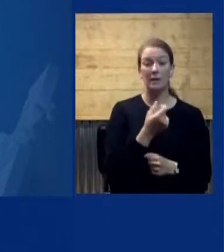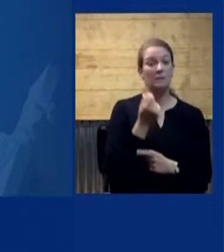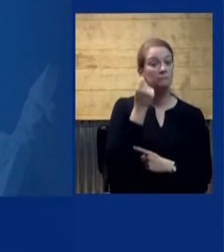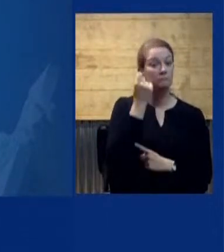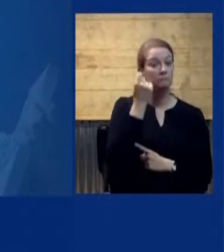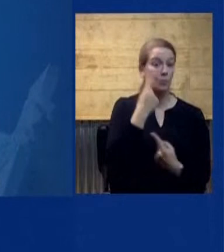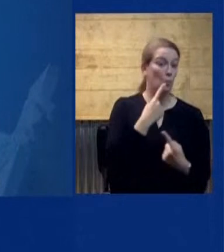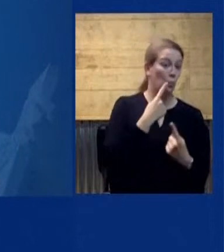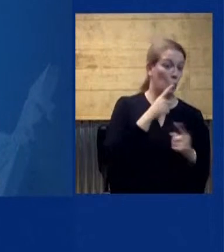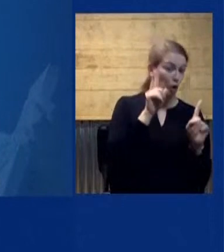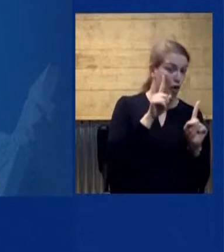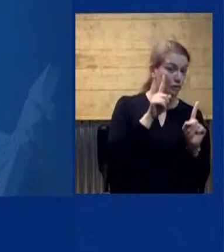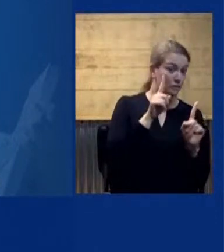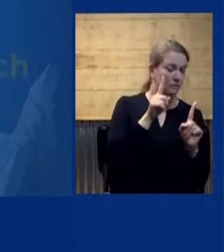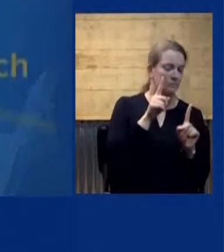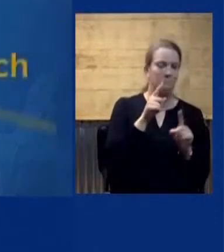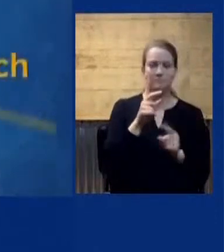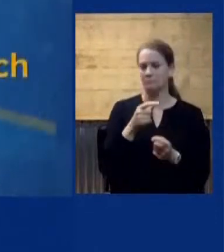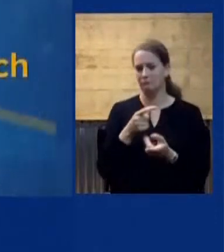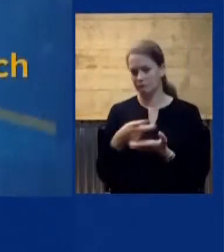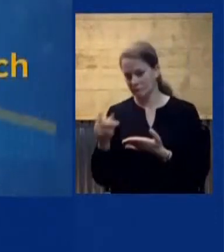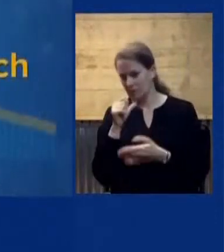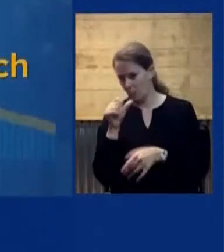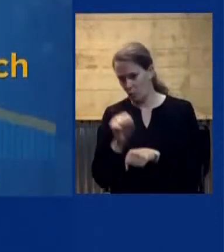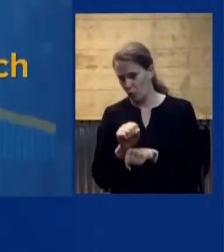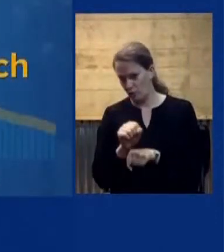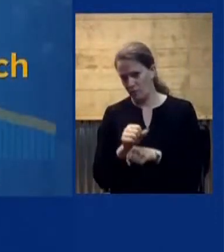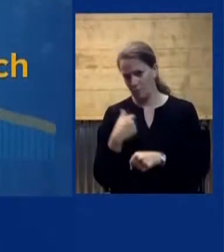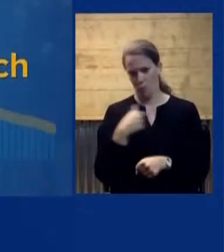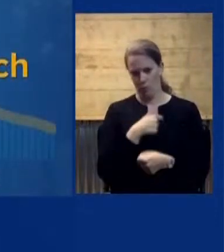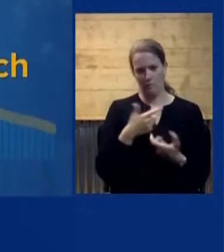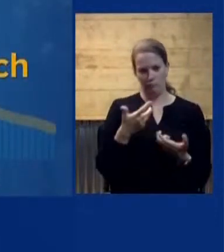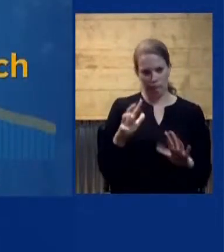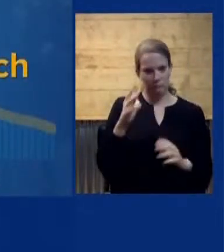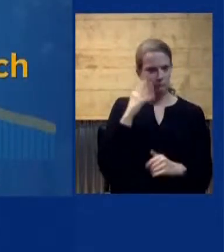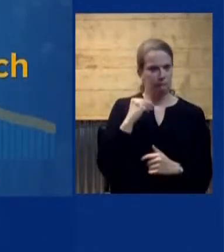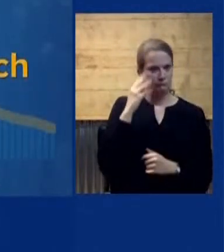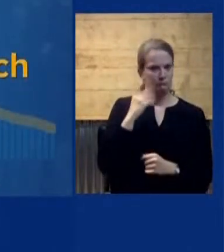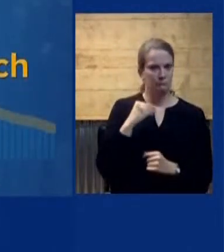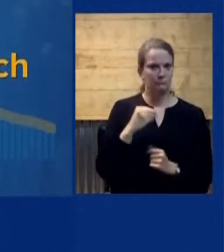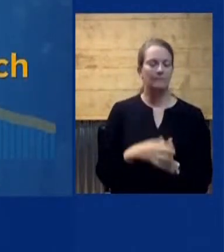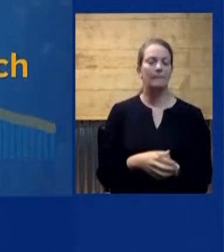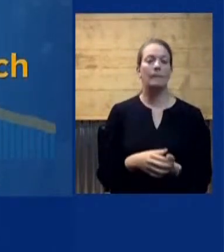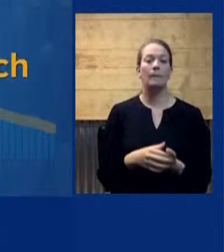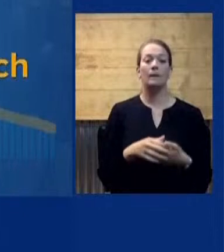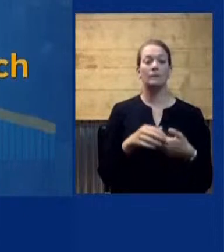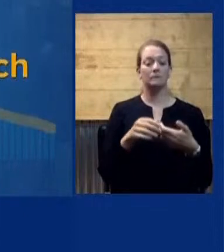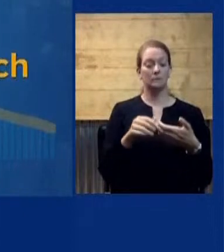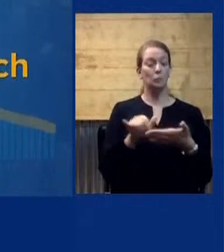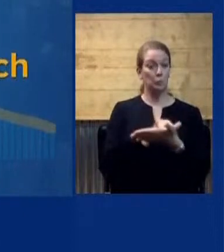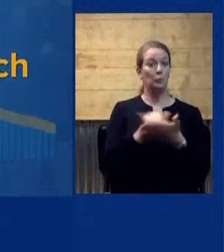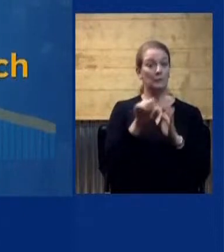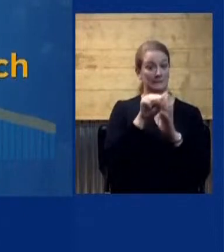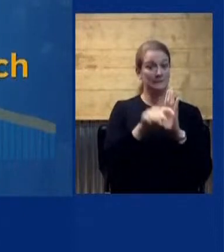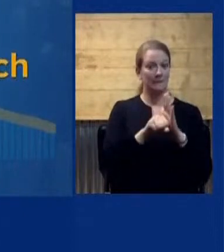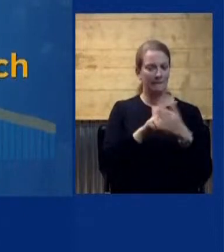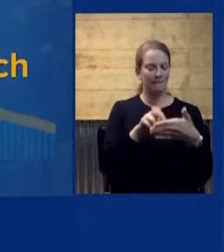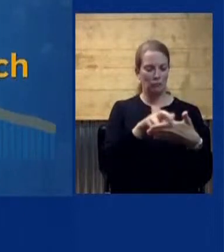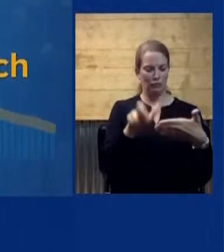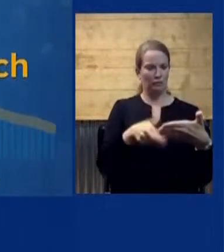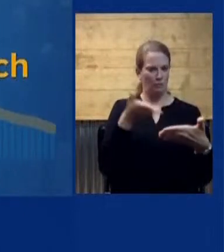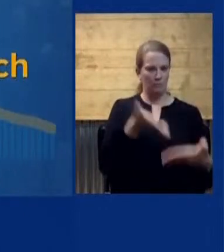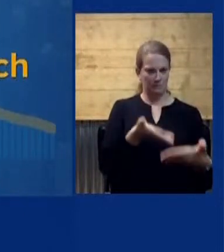and we know what doesn't work, right? We have results in New York. We've lived